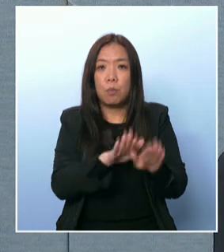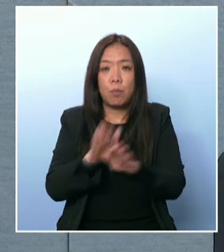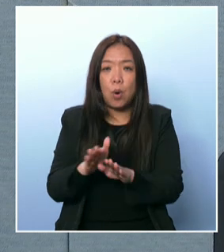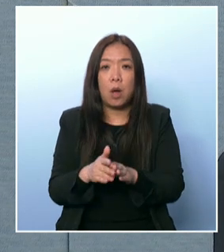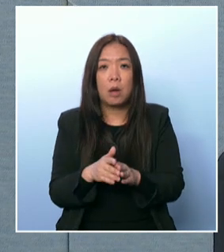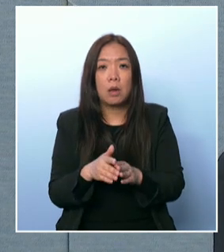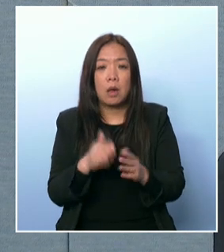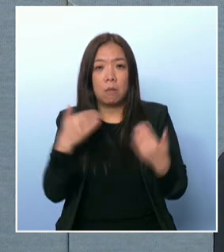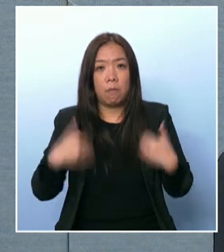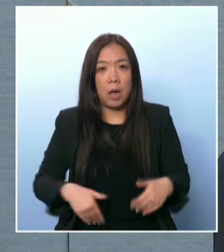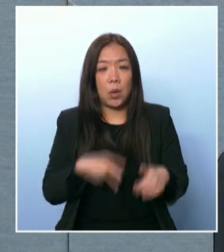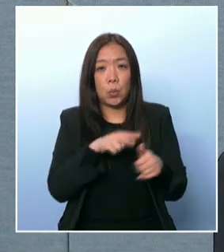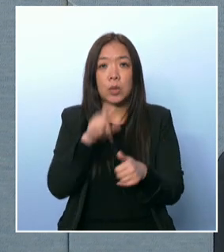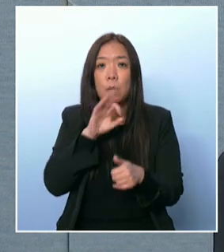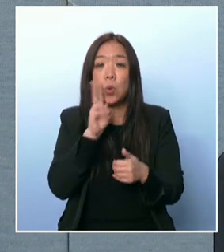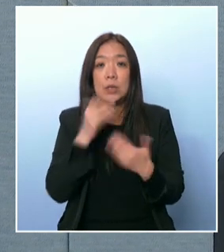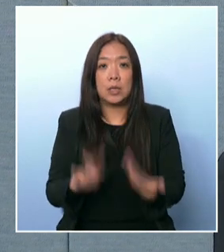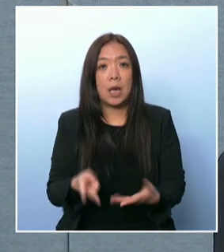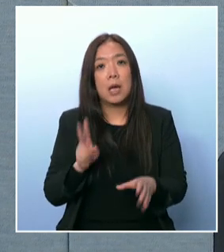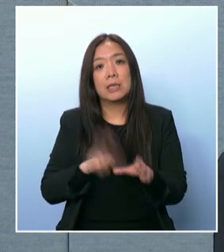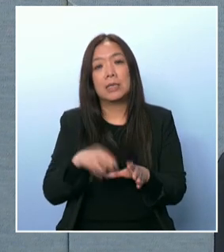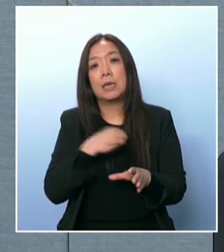other services, is there a regulatory regime